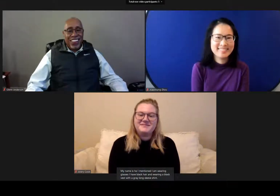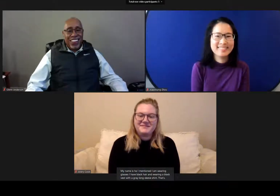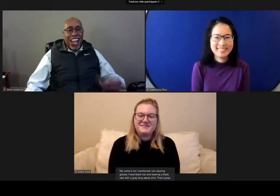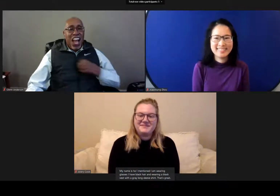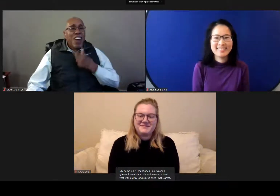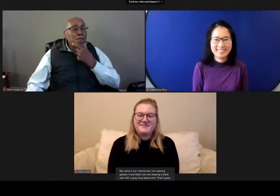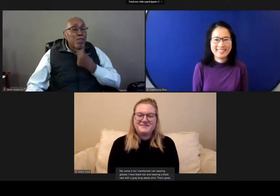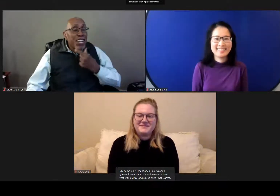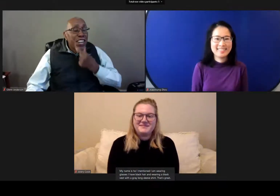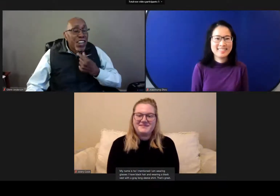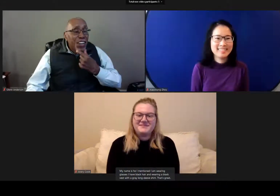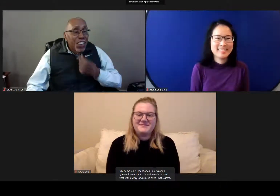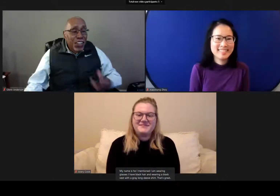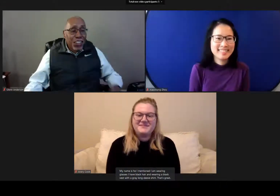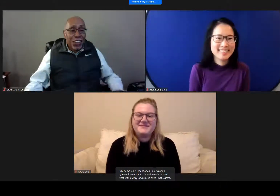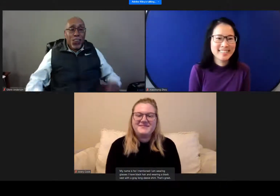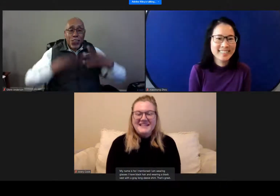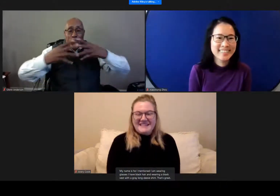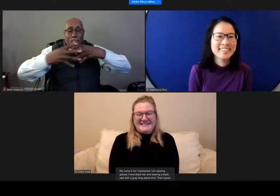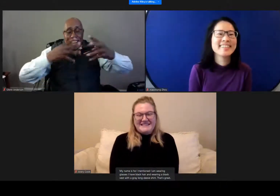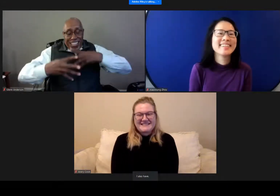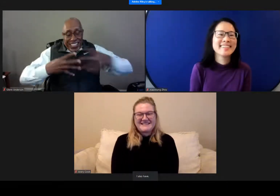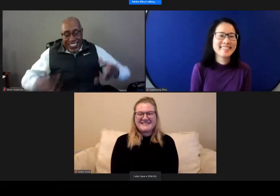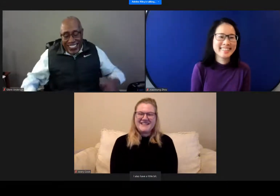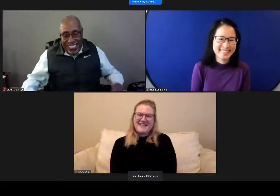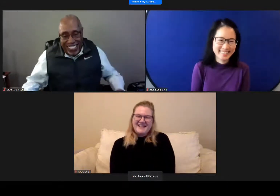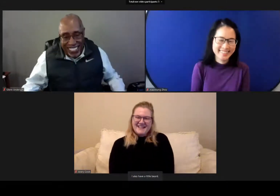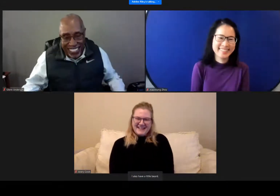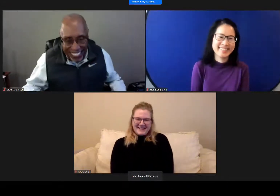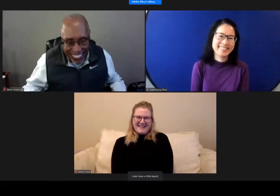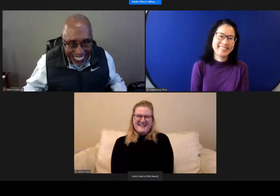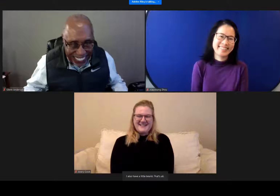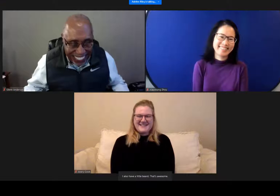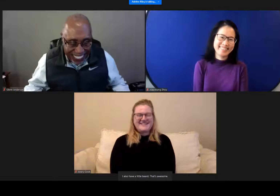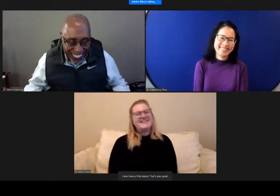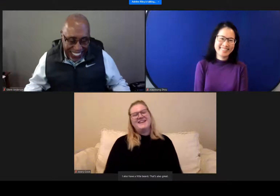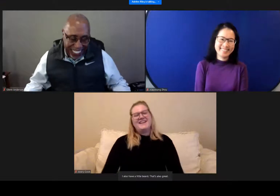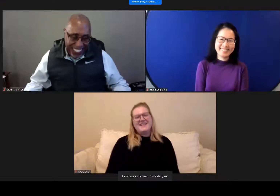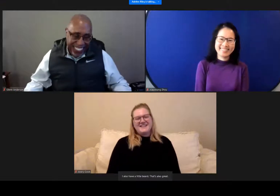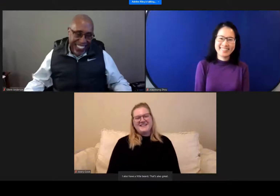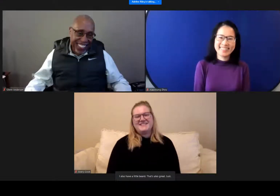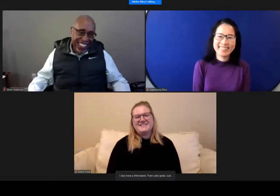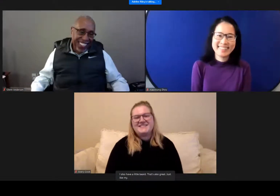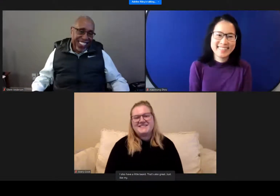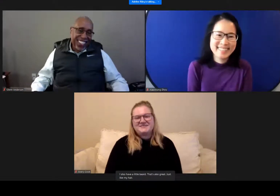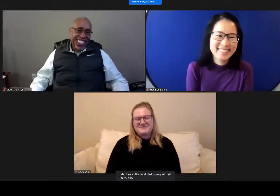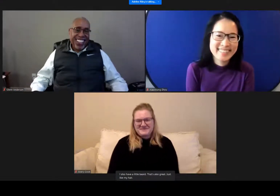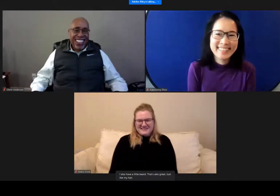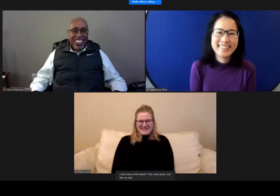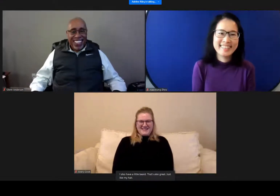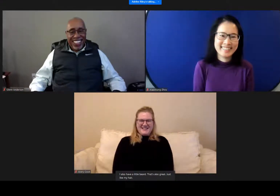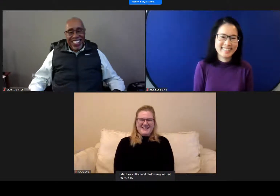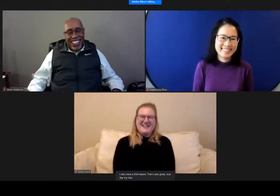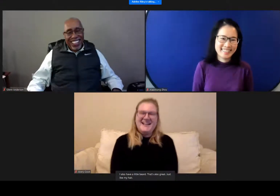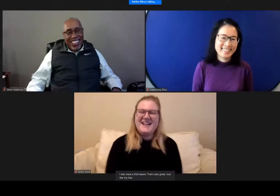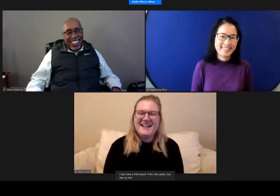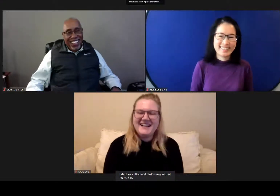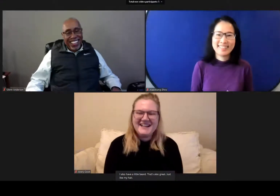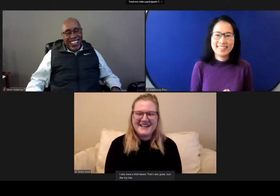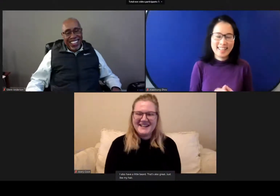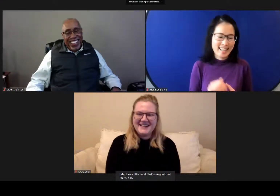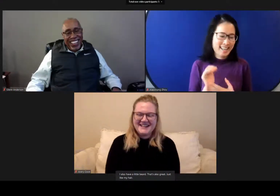green. I also have a little beard that's also gray, just like my hair.